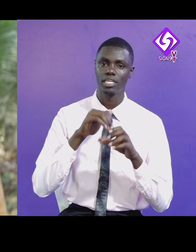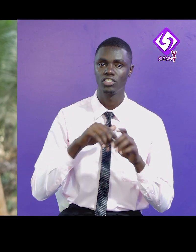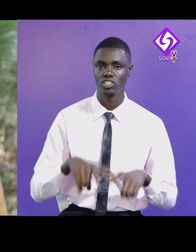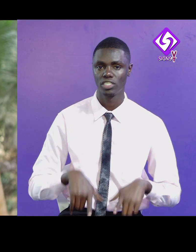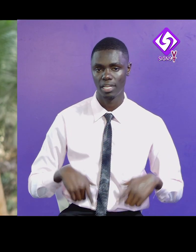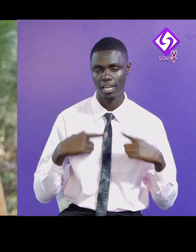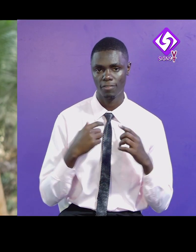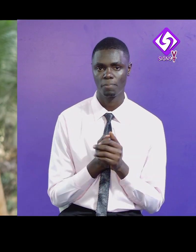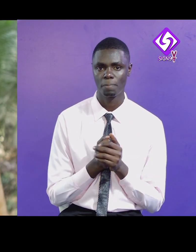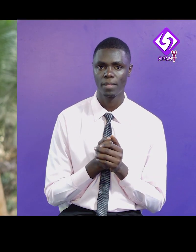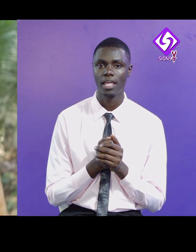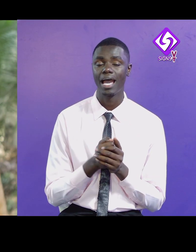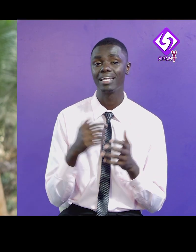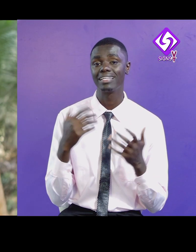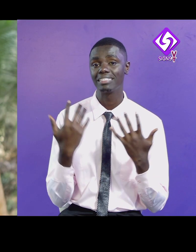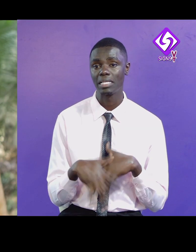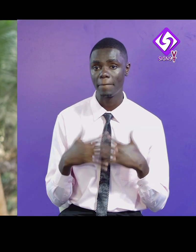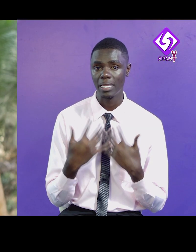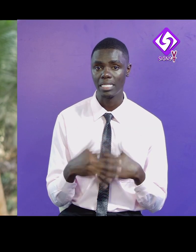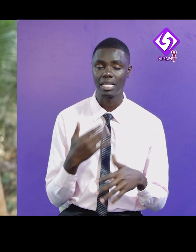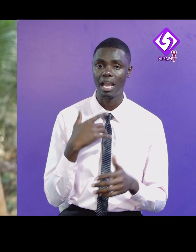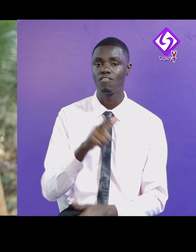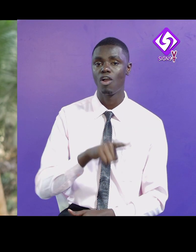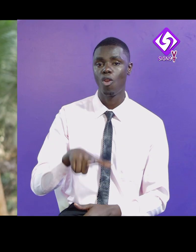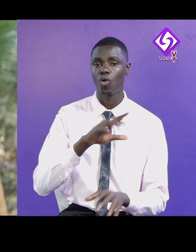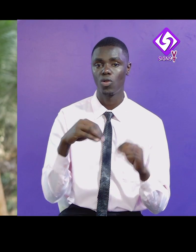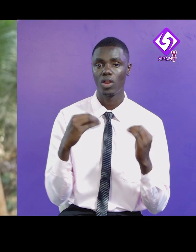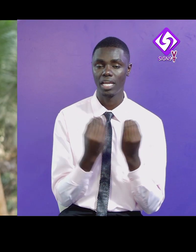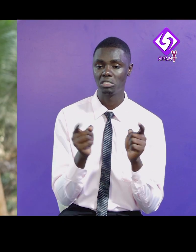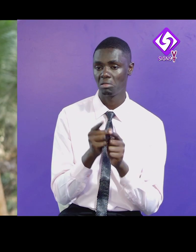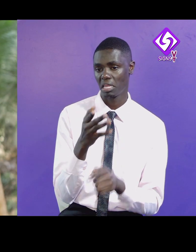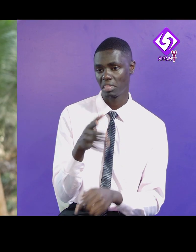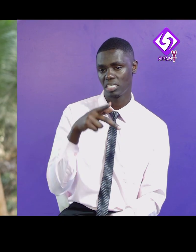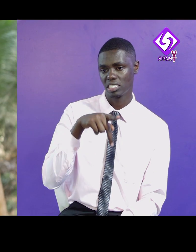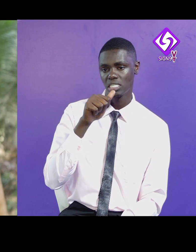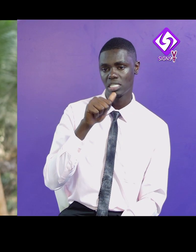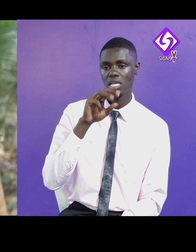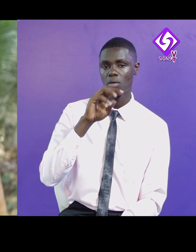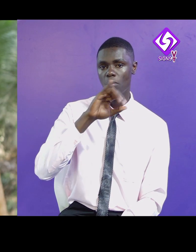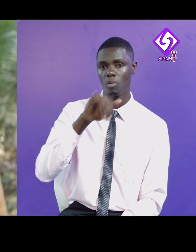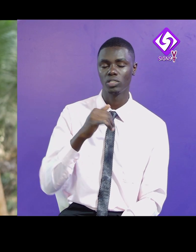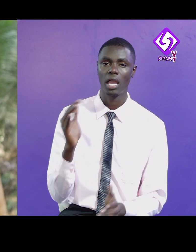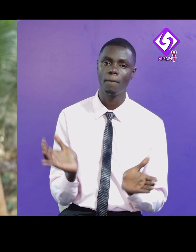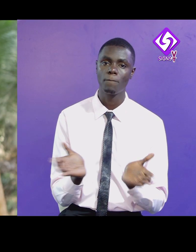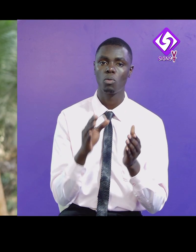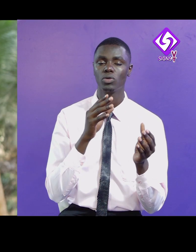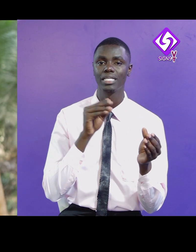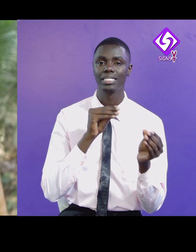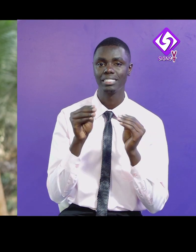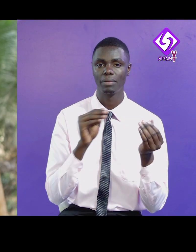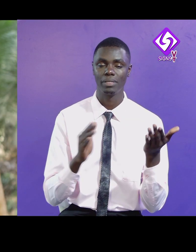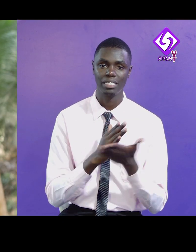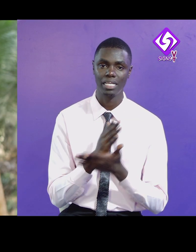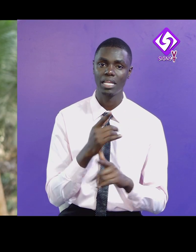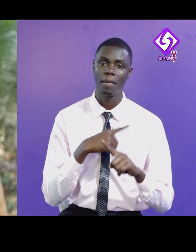life. And it's amazing that there are local organisations like this that are really promoting disability